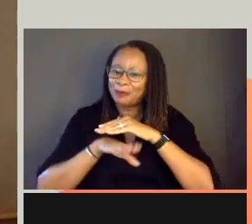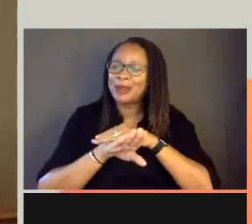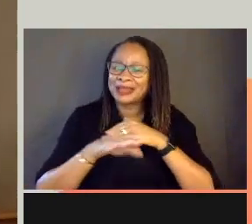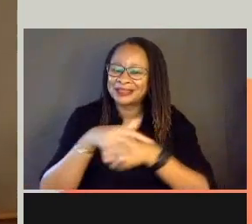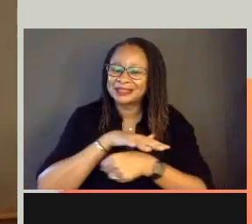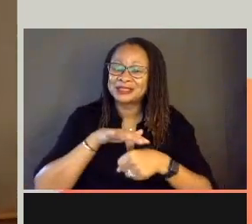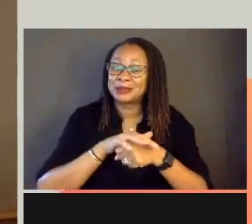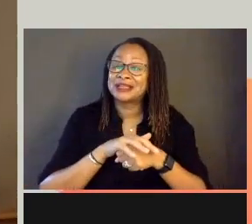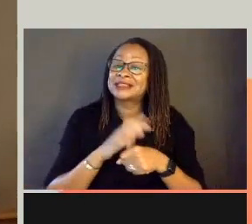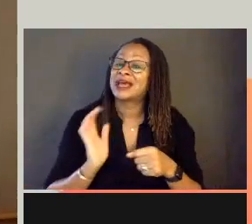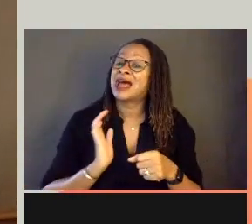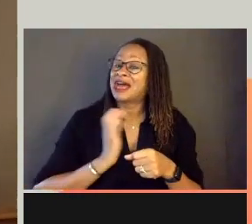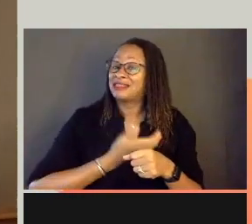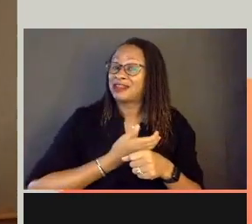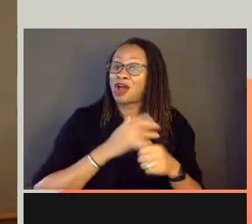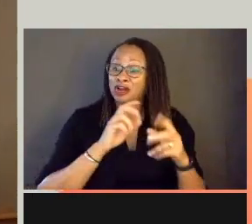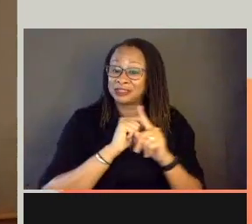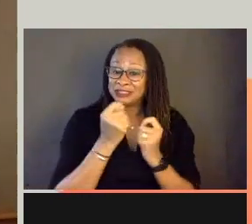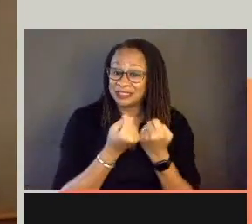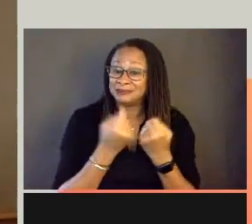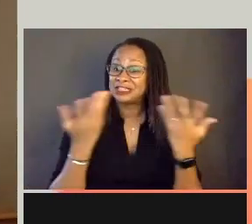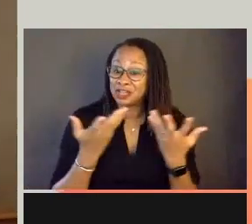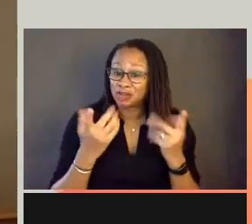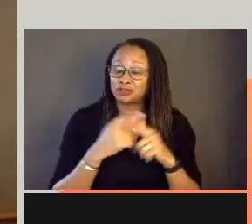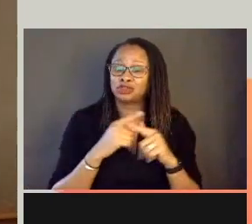is here to troubleshoot and support with you,